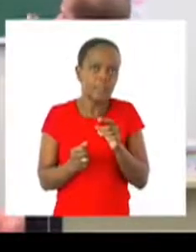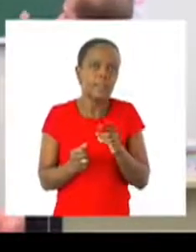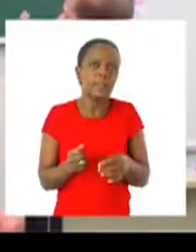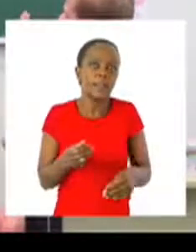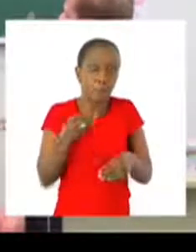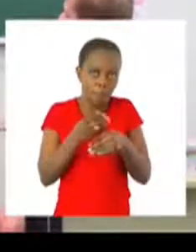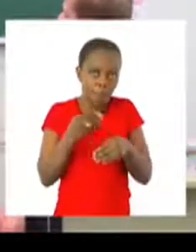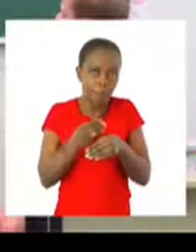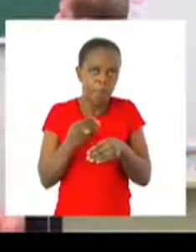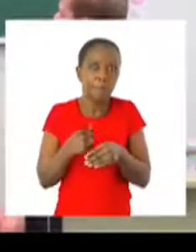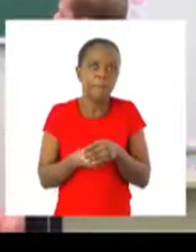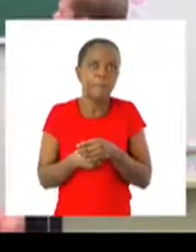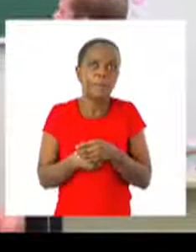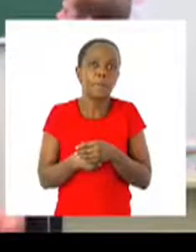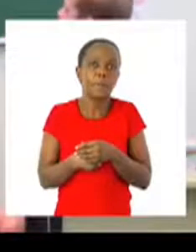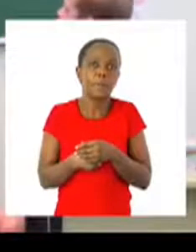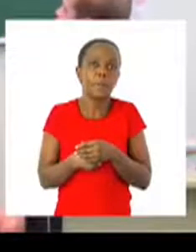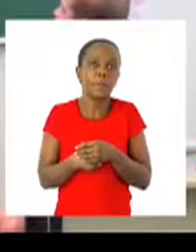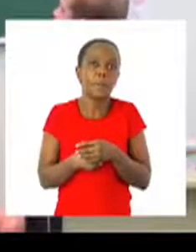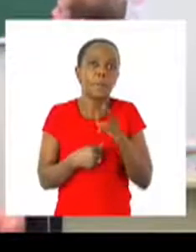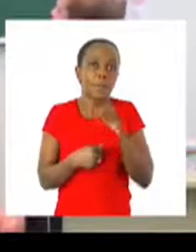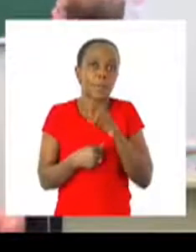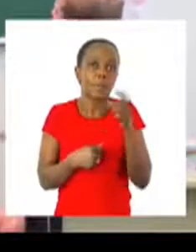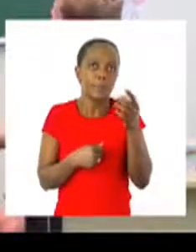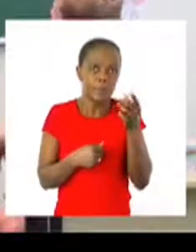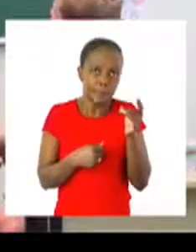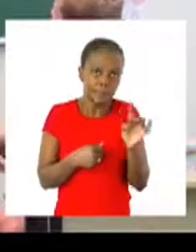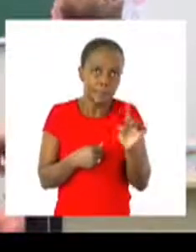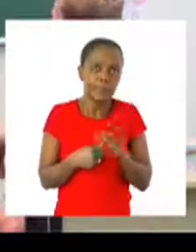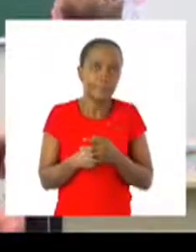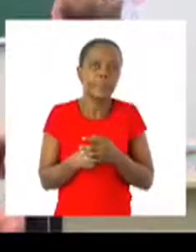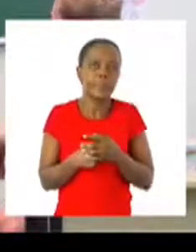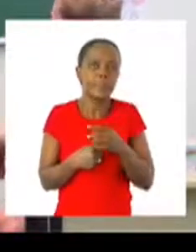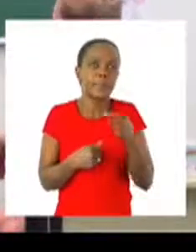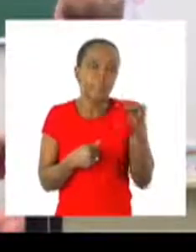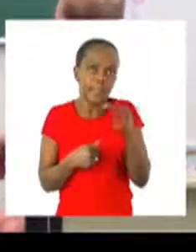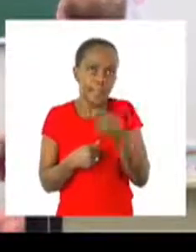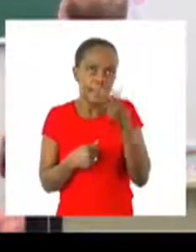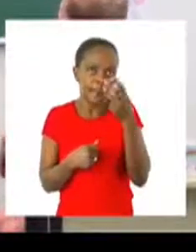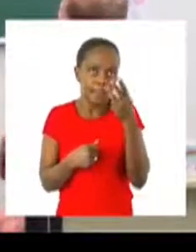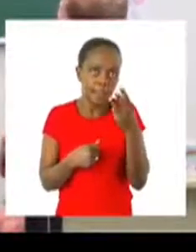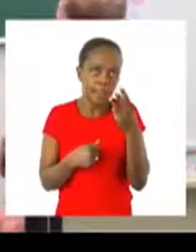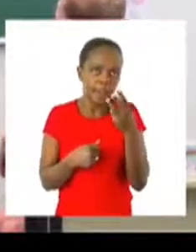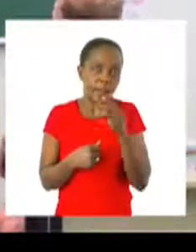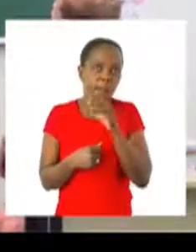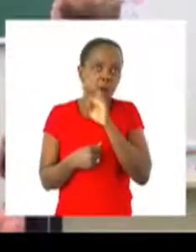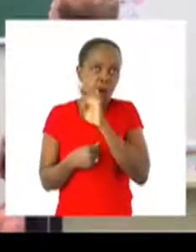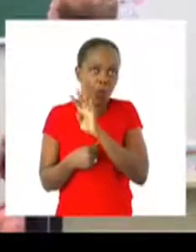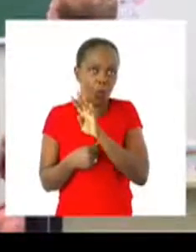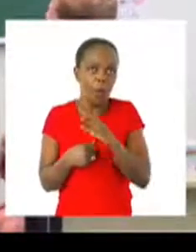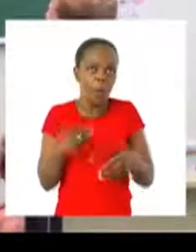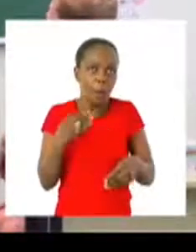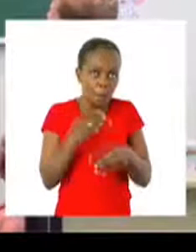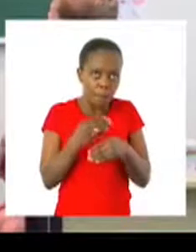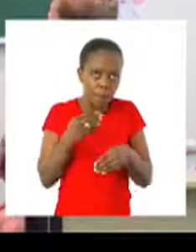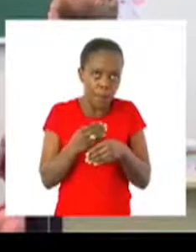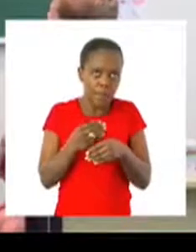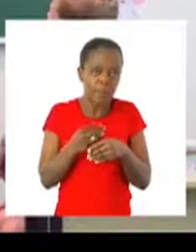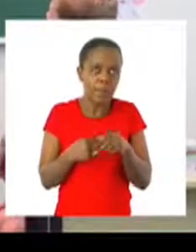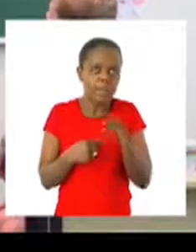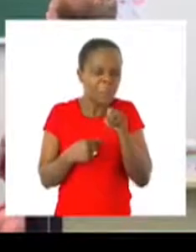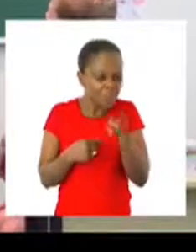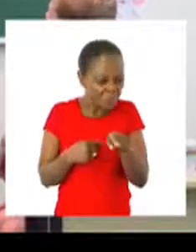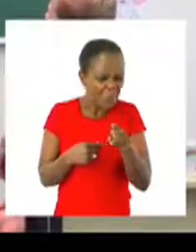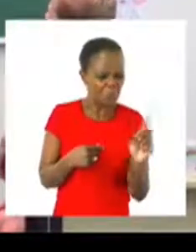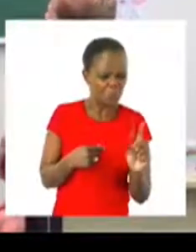get 18. And for the grade 3s, 4 plus, there's a number that we don't